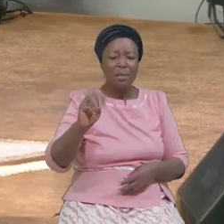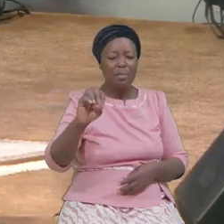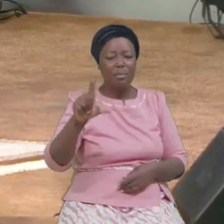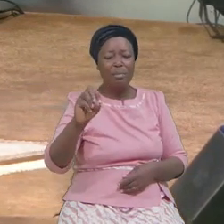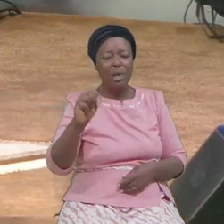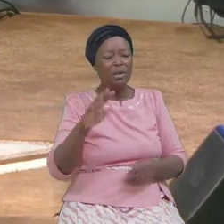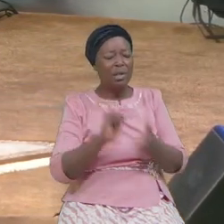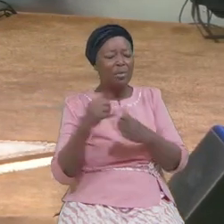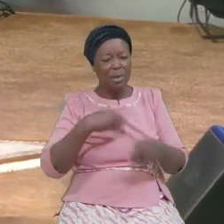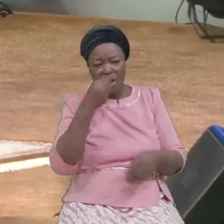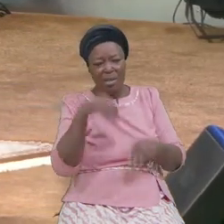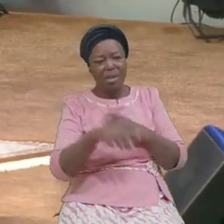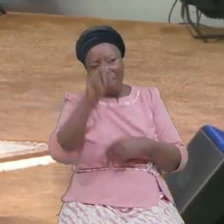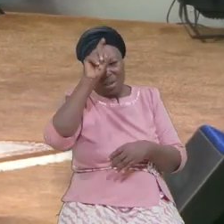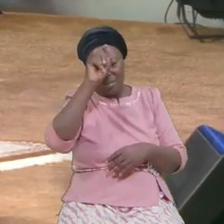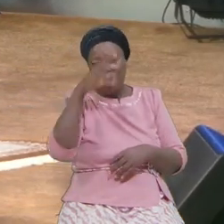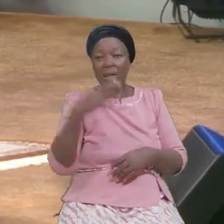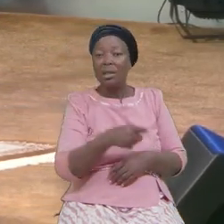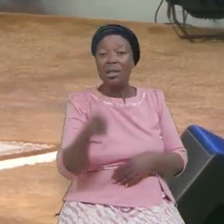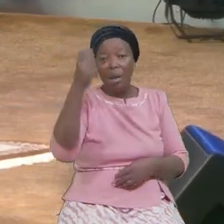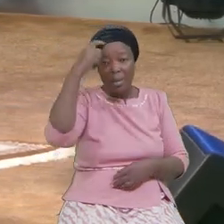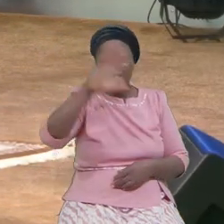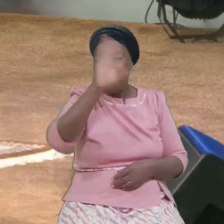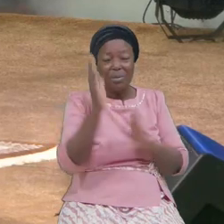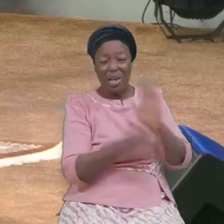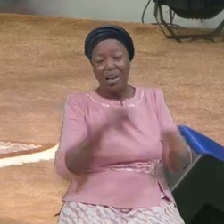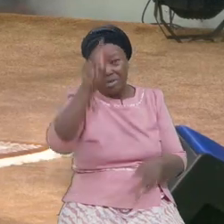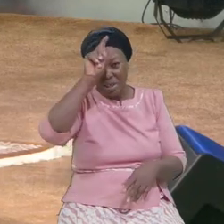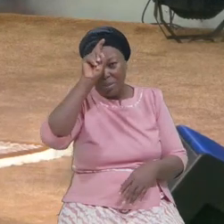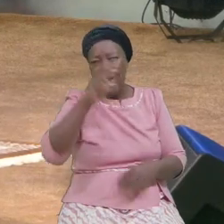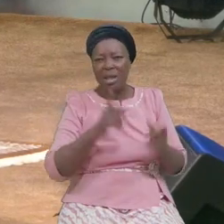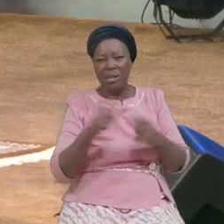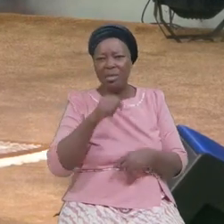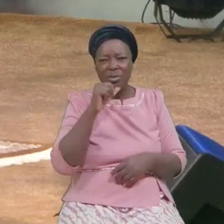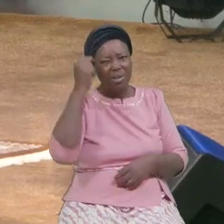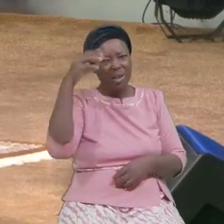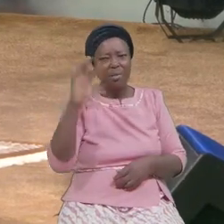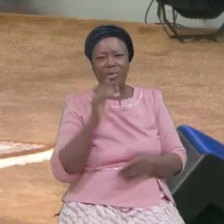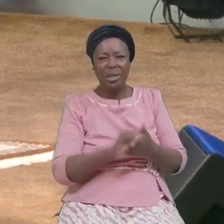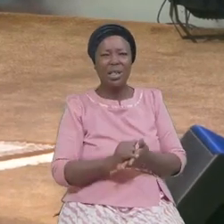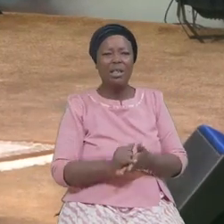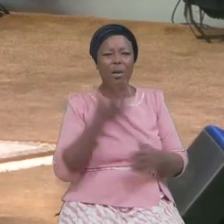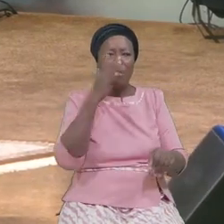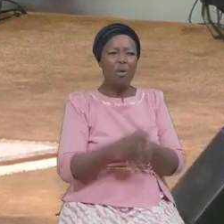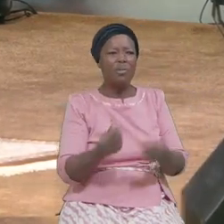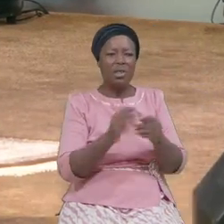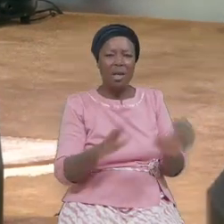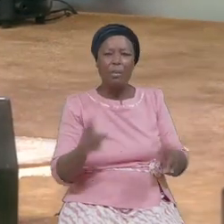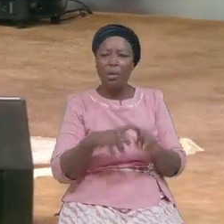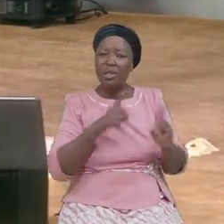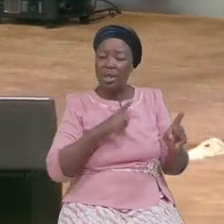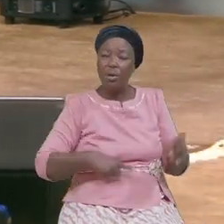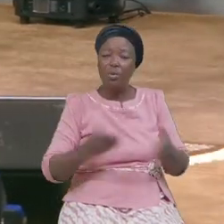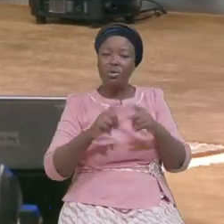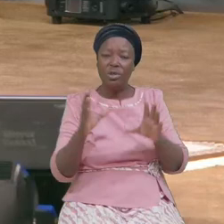The mind never left Egypt. They were not thinking of the pleasant land. But the Lord wants to take us to the